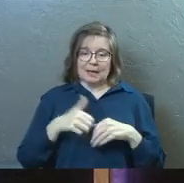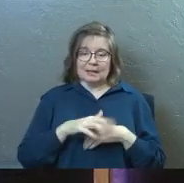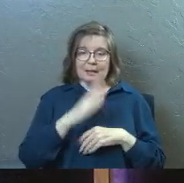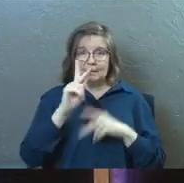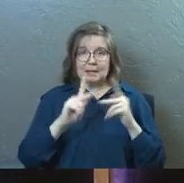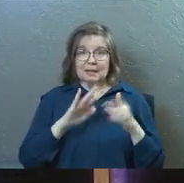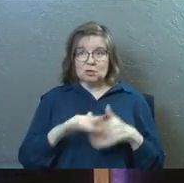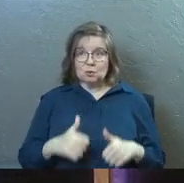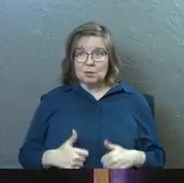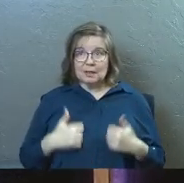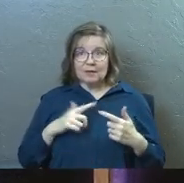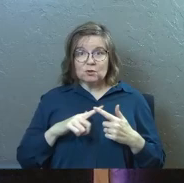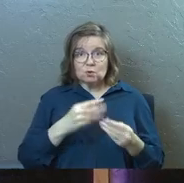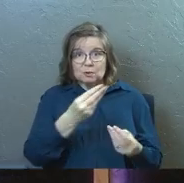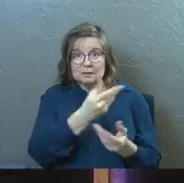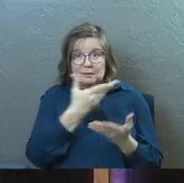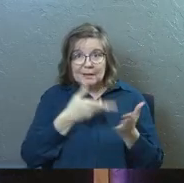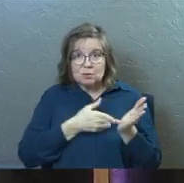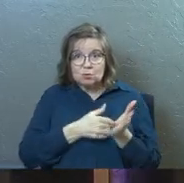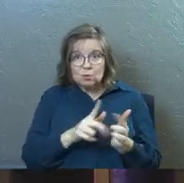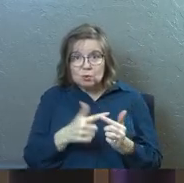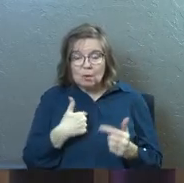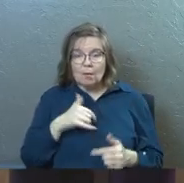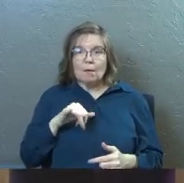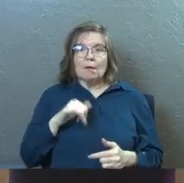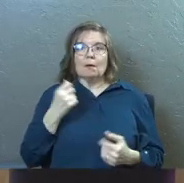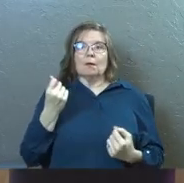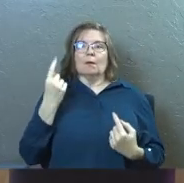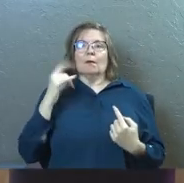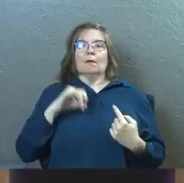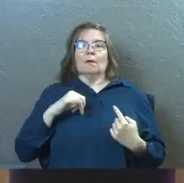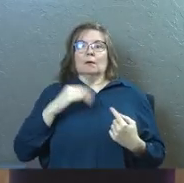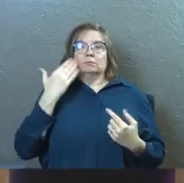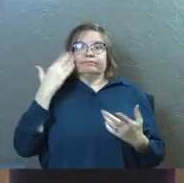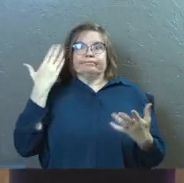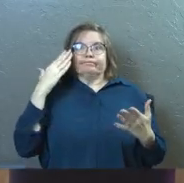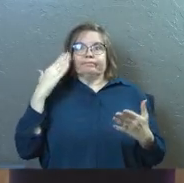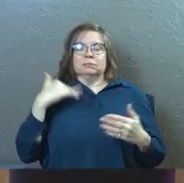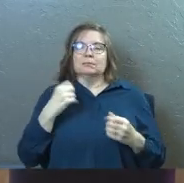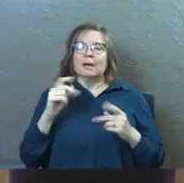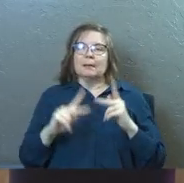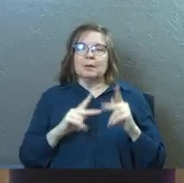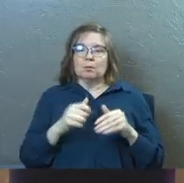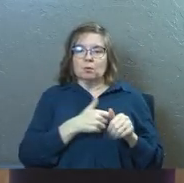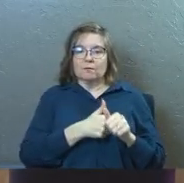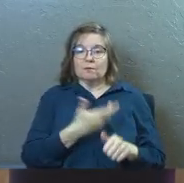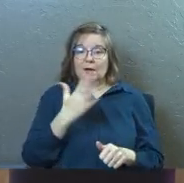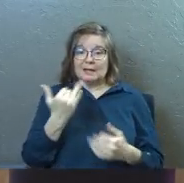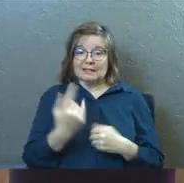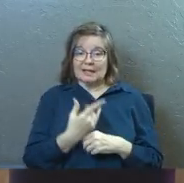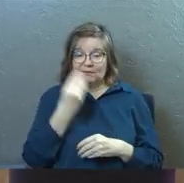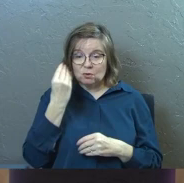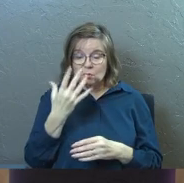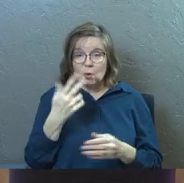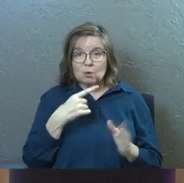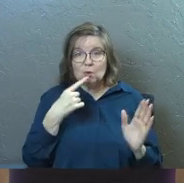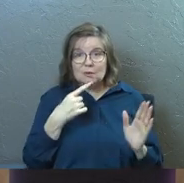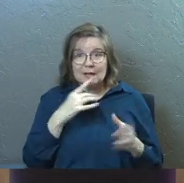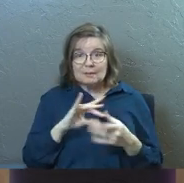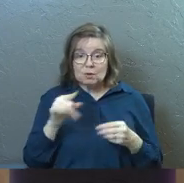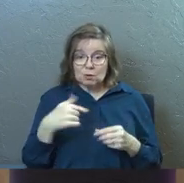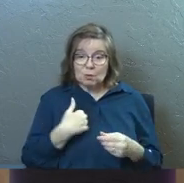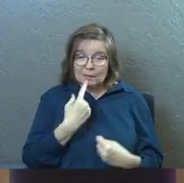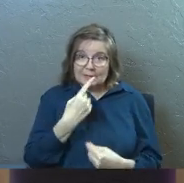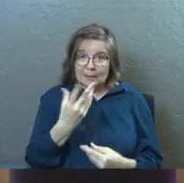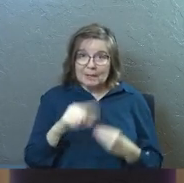people into your life to speak truth to you, doesn't he? Many of you who follow God today, if you told your testimony,